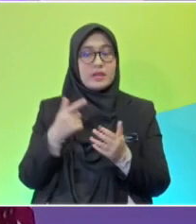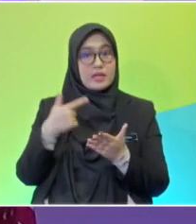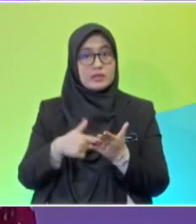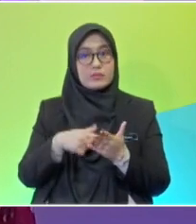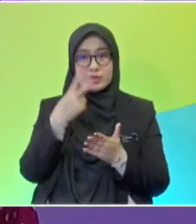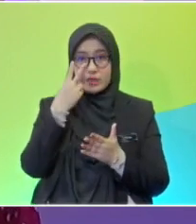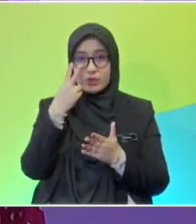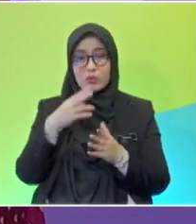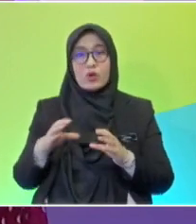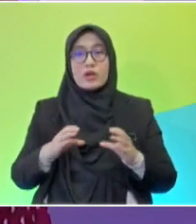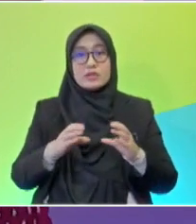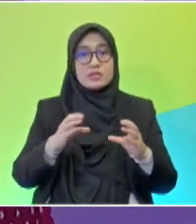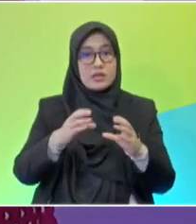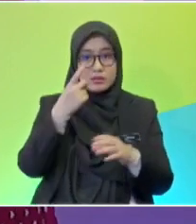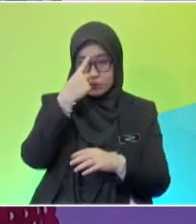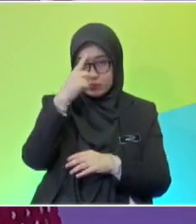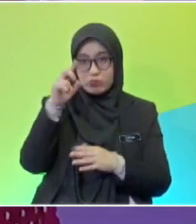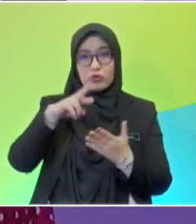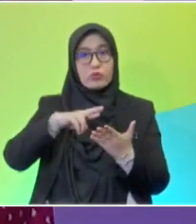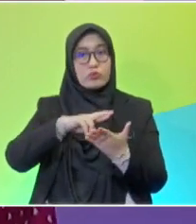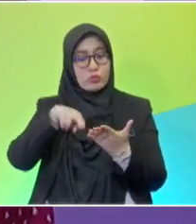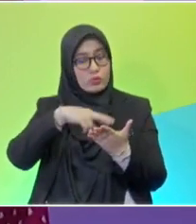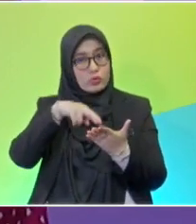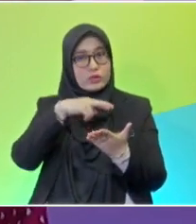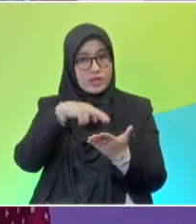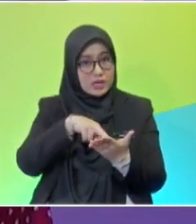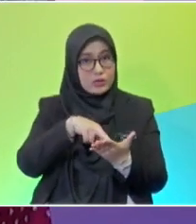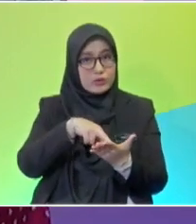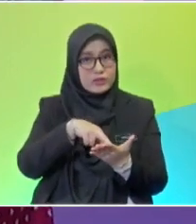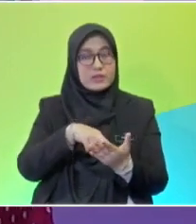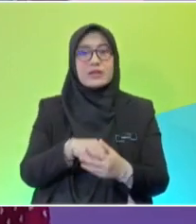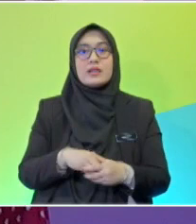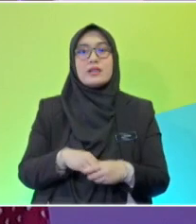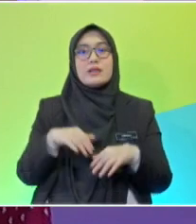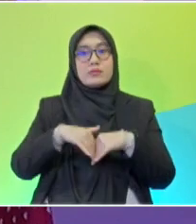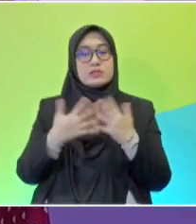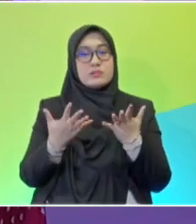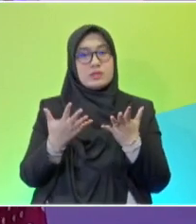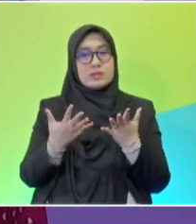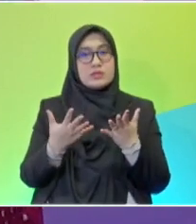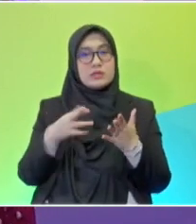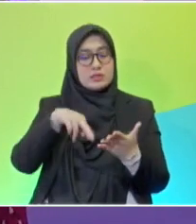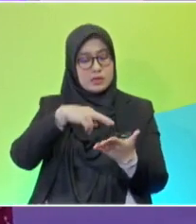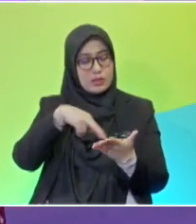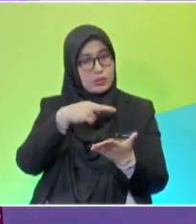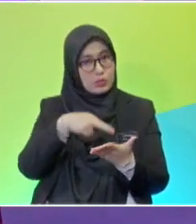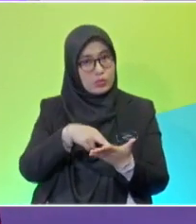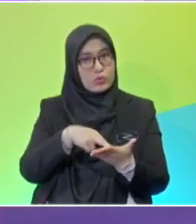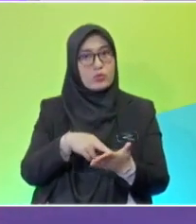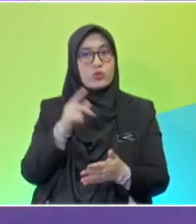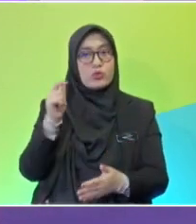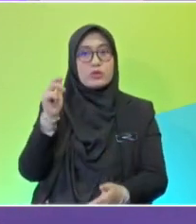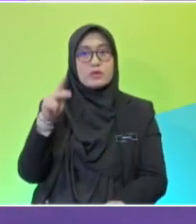make a record. This is a sample I can share. This is with my 4 pasture. there are many ways to record. A lot of